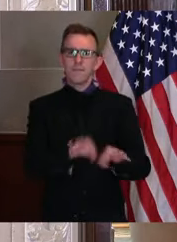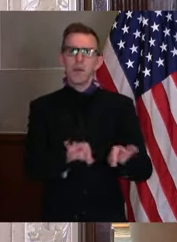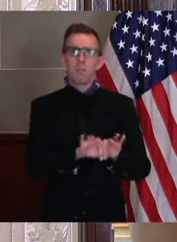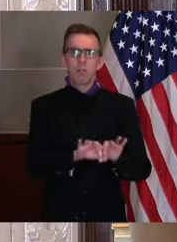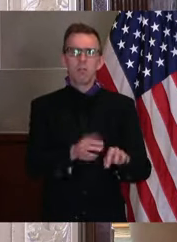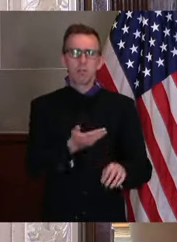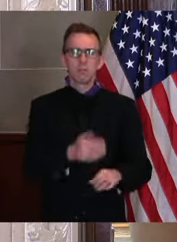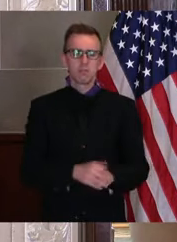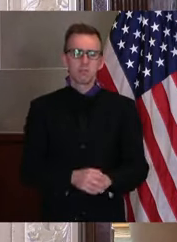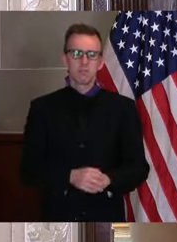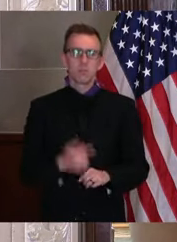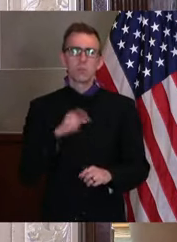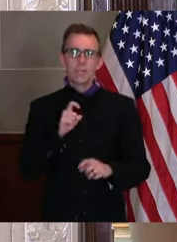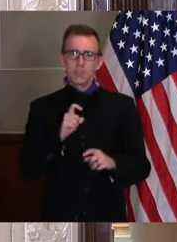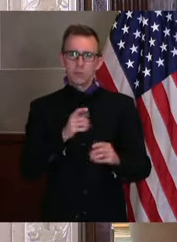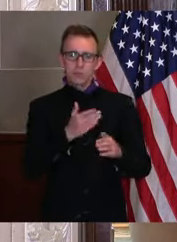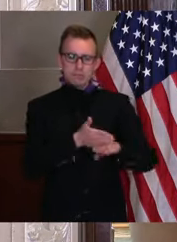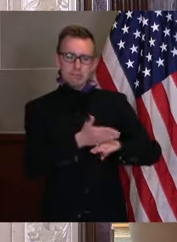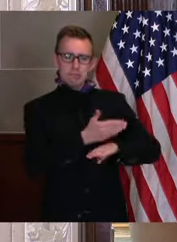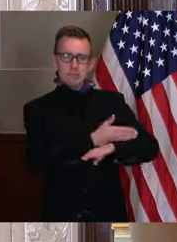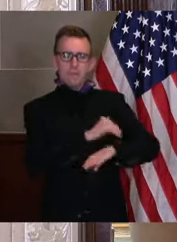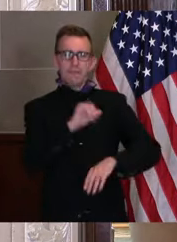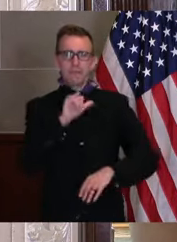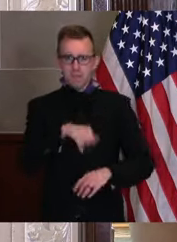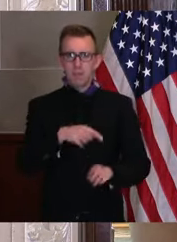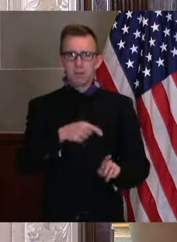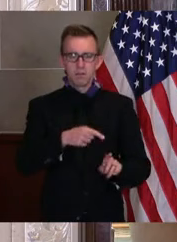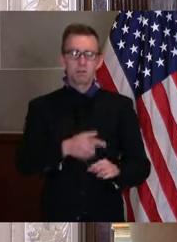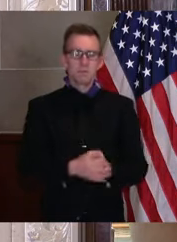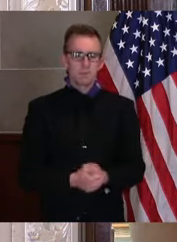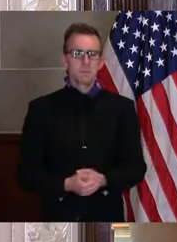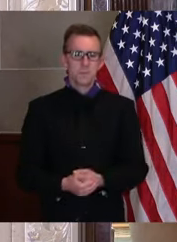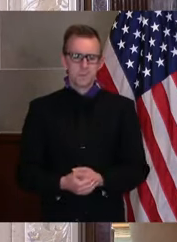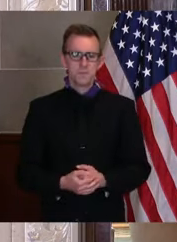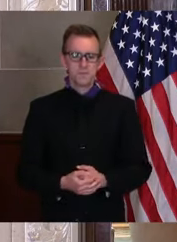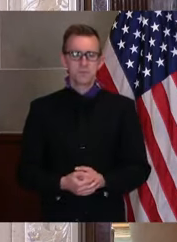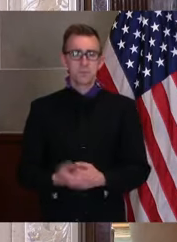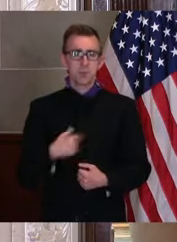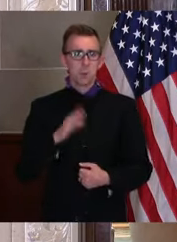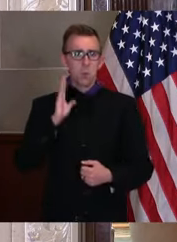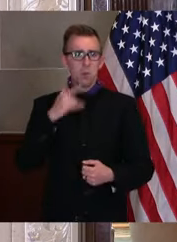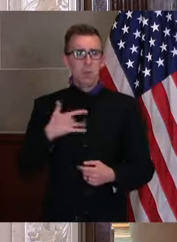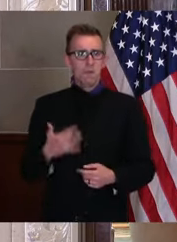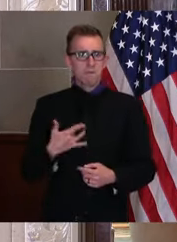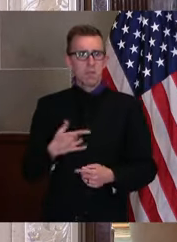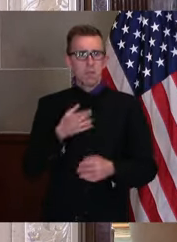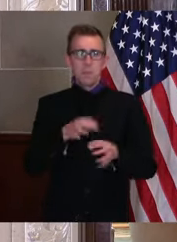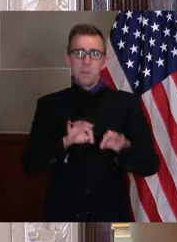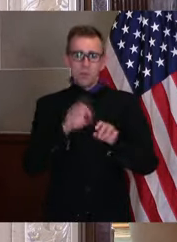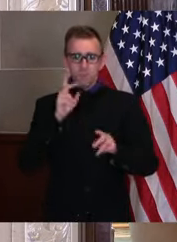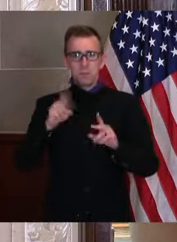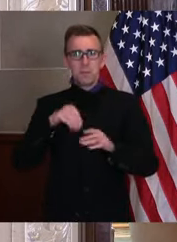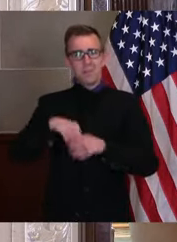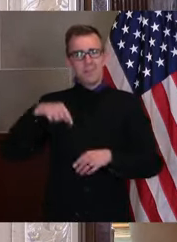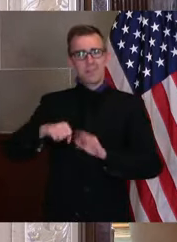just got to do a better job of that, and we're going to do that because, I mean, I think it's very important for the people of the state.